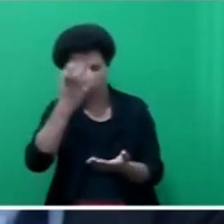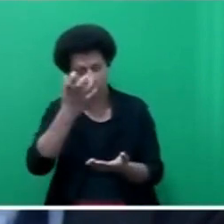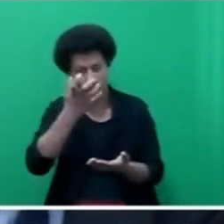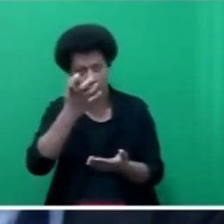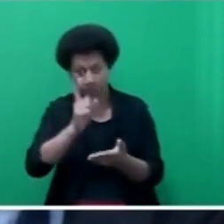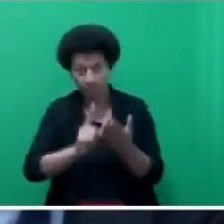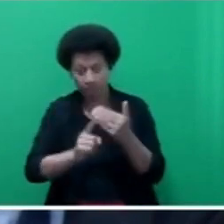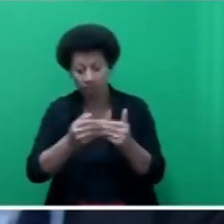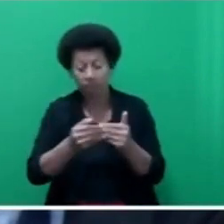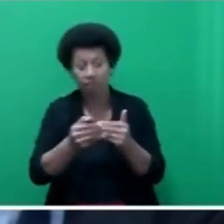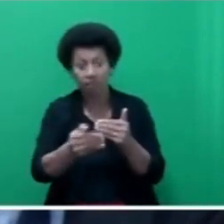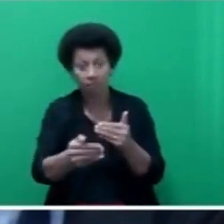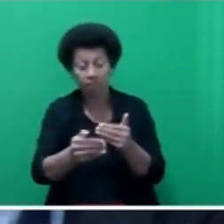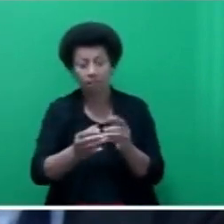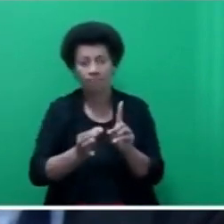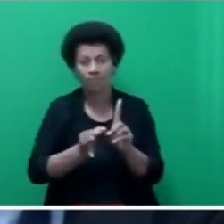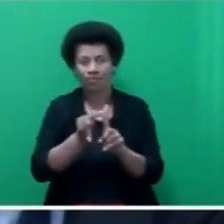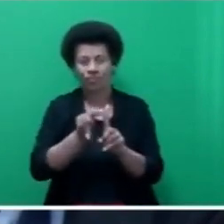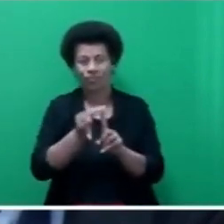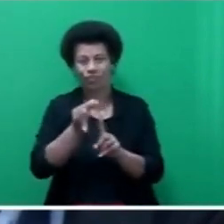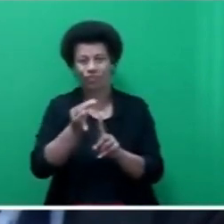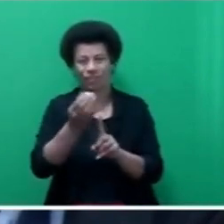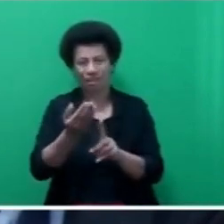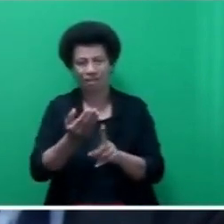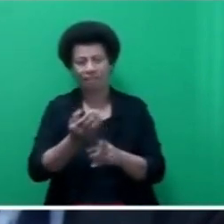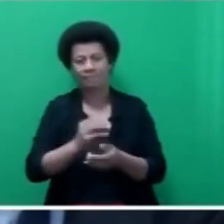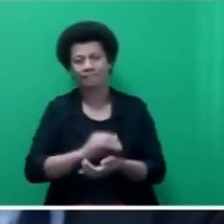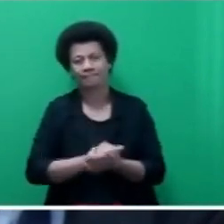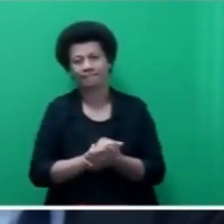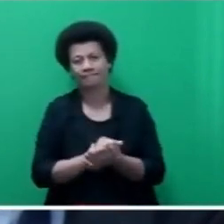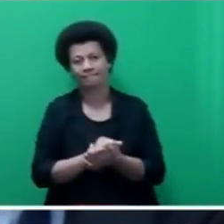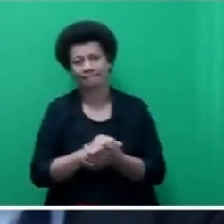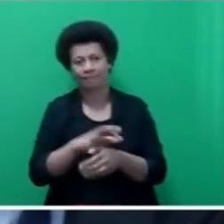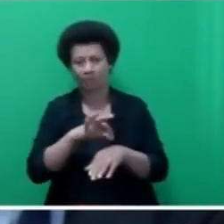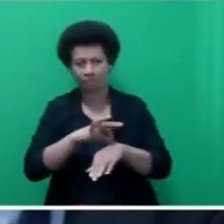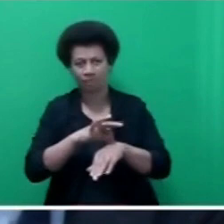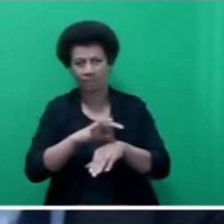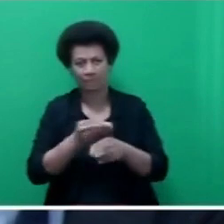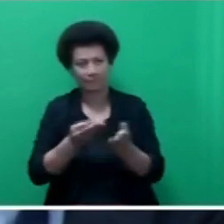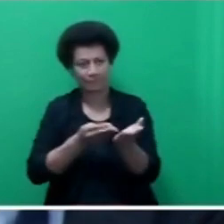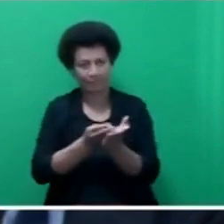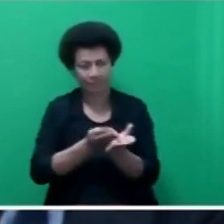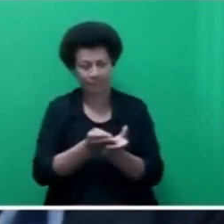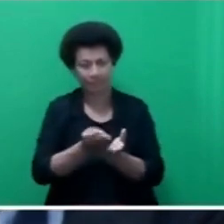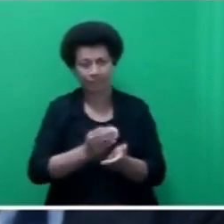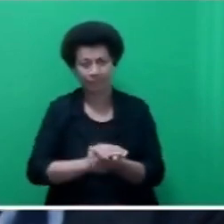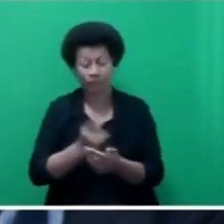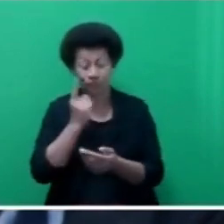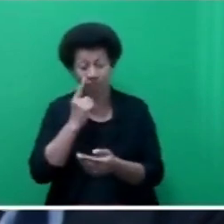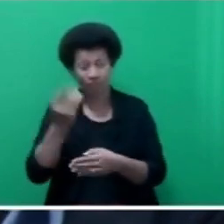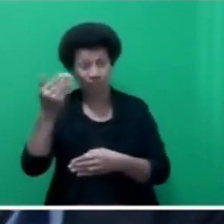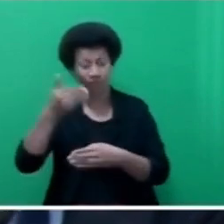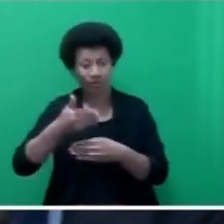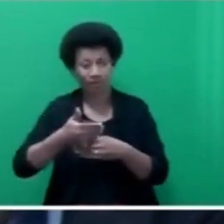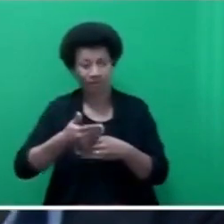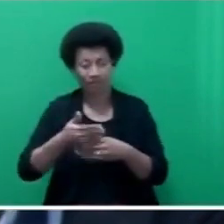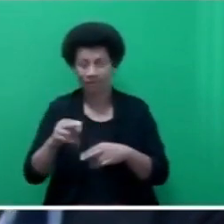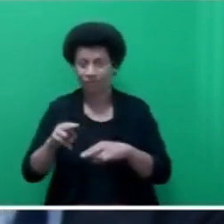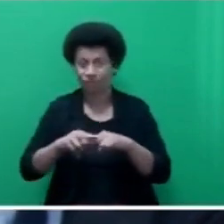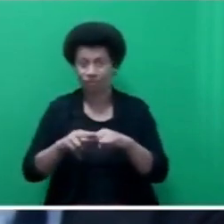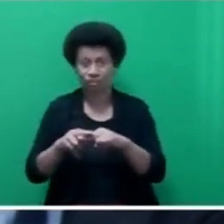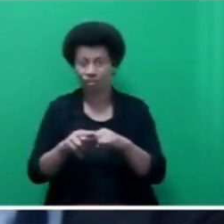improve the delivery of medical services. Mr. Speaker, sir, I know that when Fijians unite in the face of our challenges, our nation will emerge